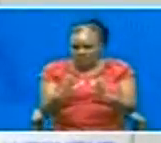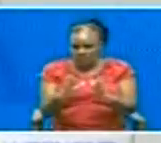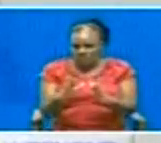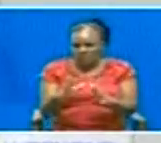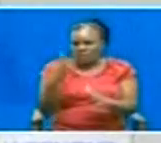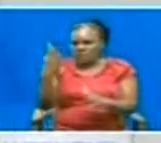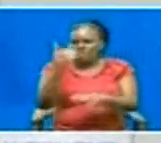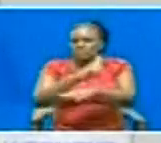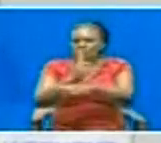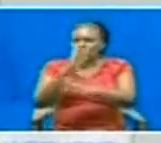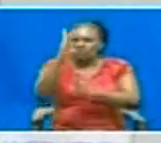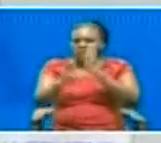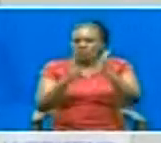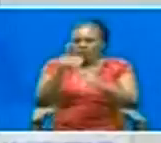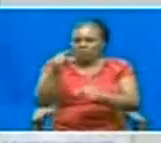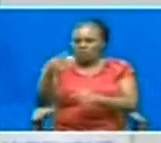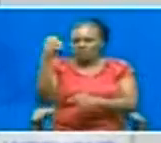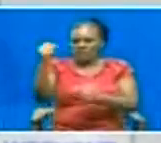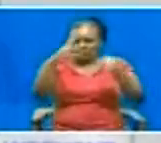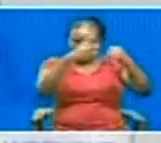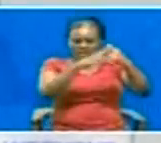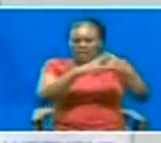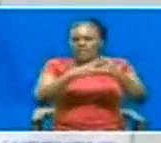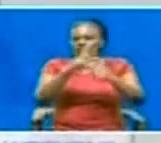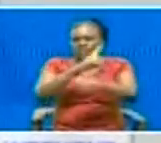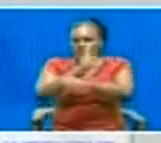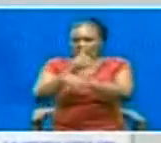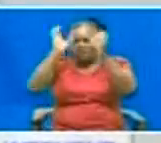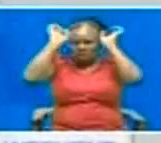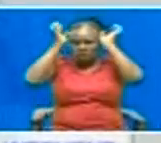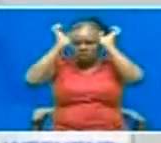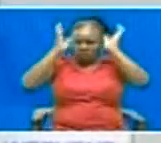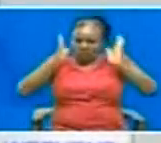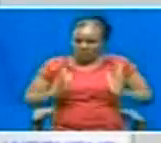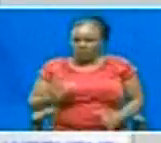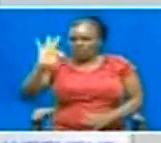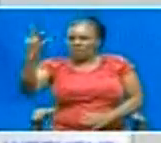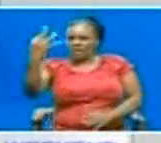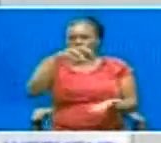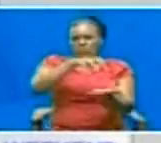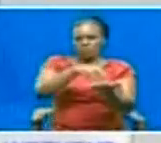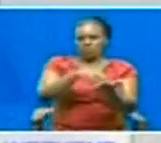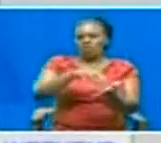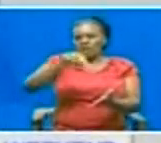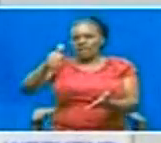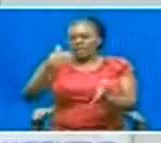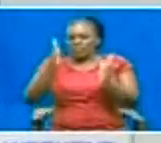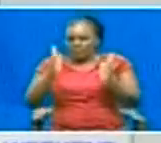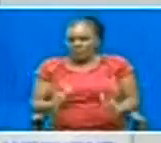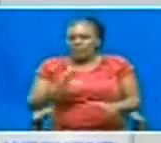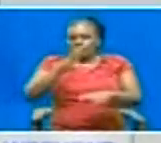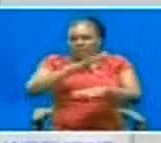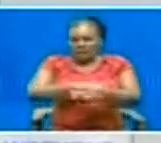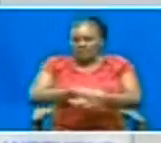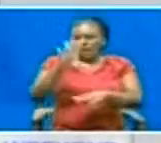in 3 minutes 44.59 seconds. Ethiopia's Chala Regas was third. Egypt's Mohamed Hamza Magdi set